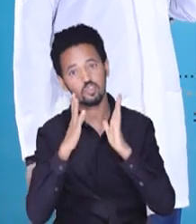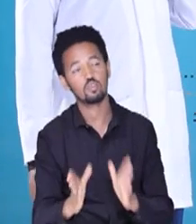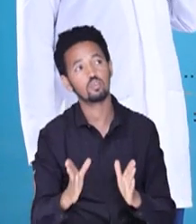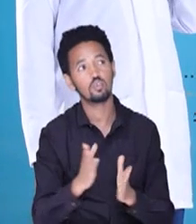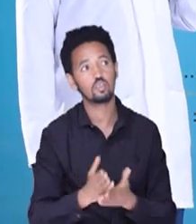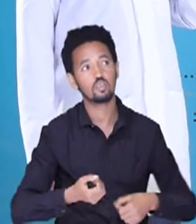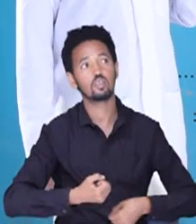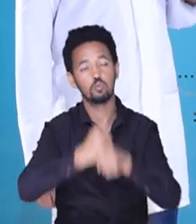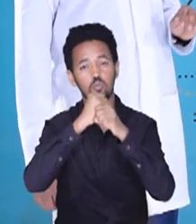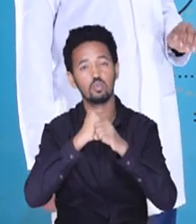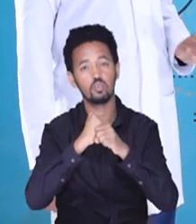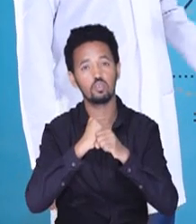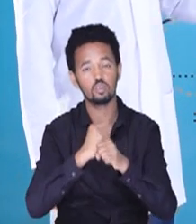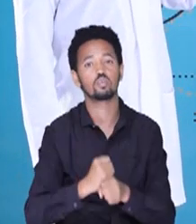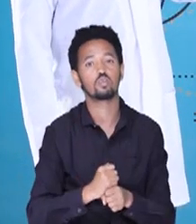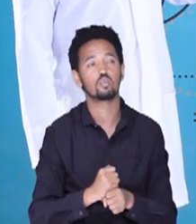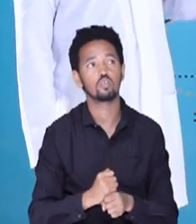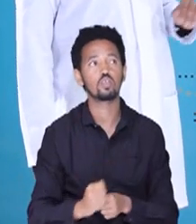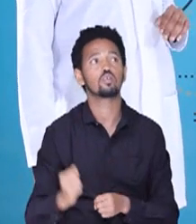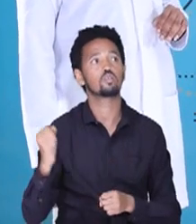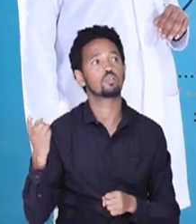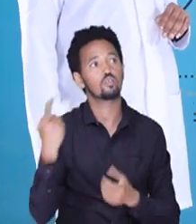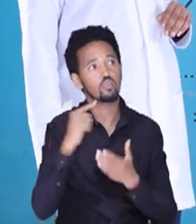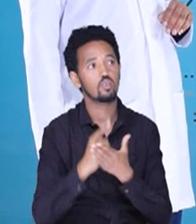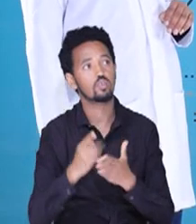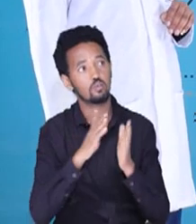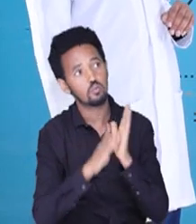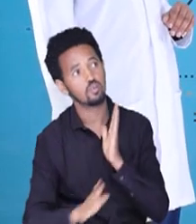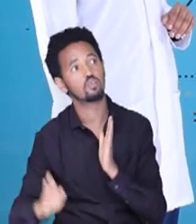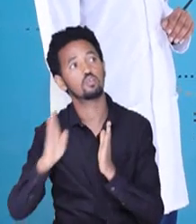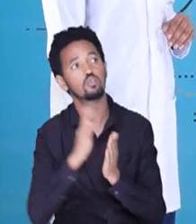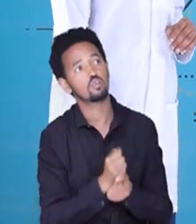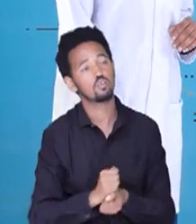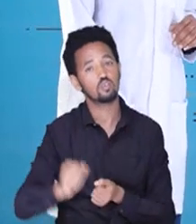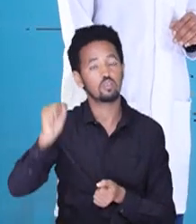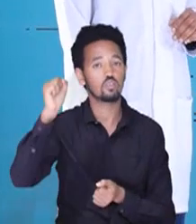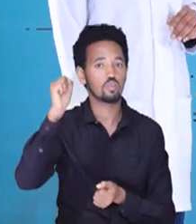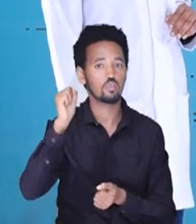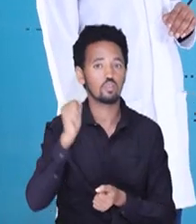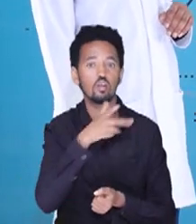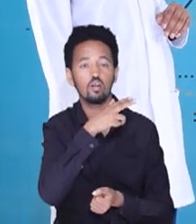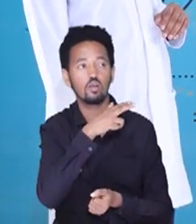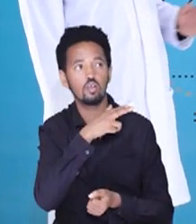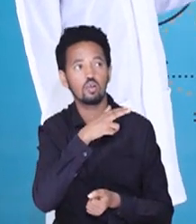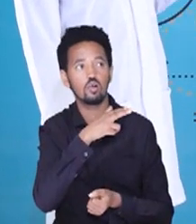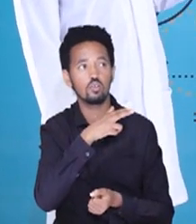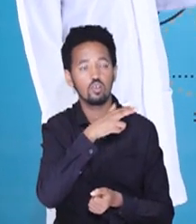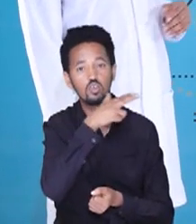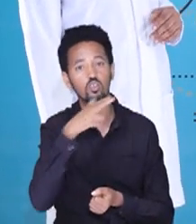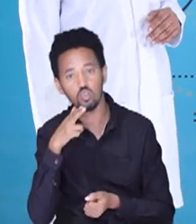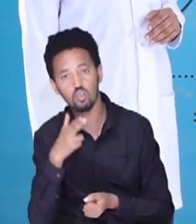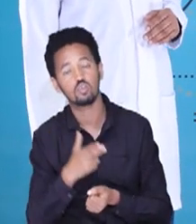government suppressed peasant revolt, the troops, and expanded Caesarist regime in Russia, China won this clash.